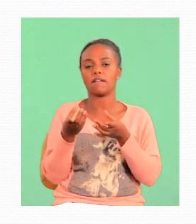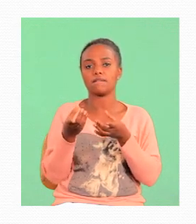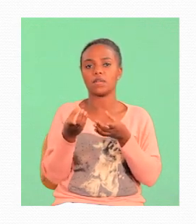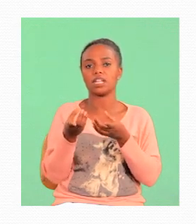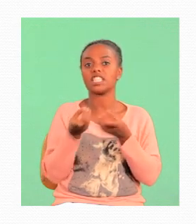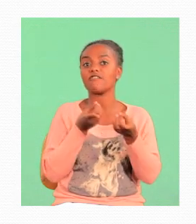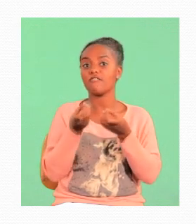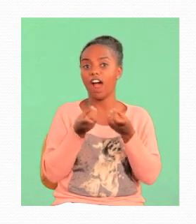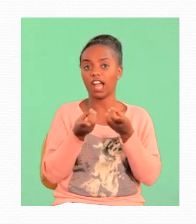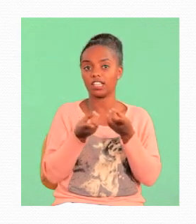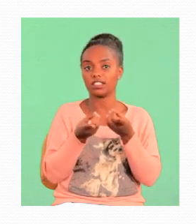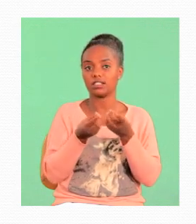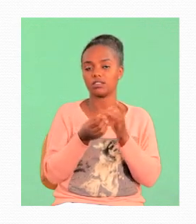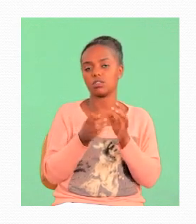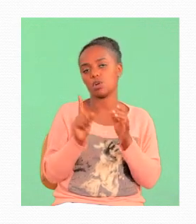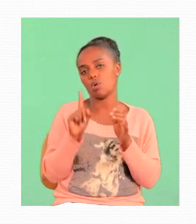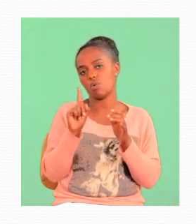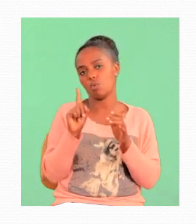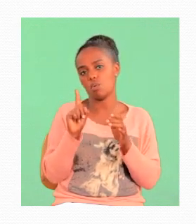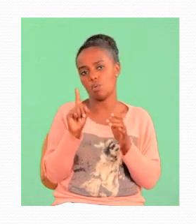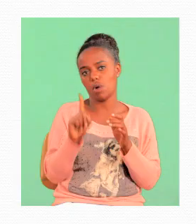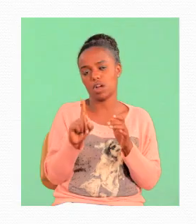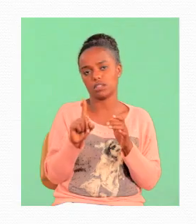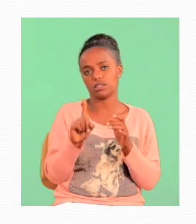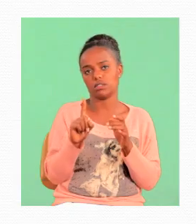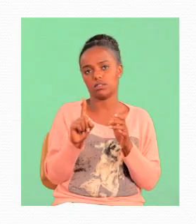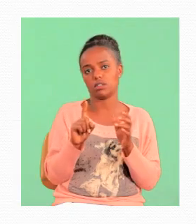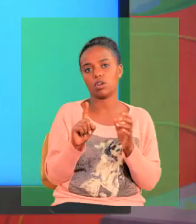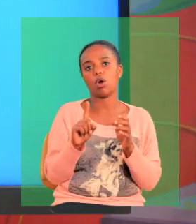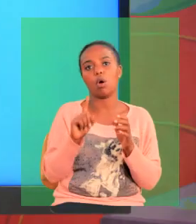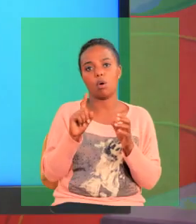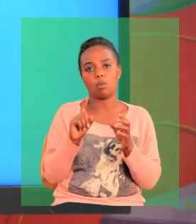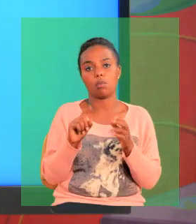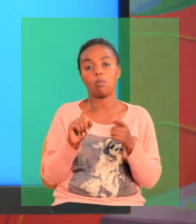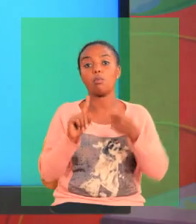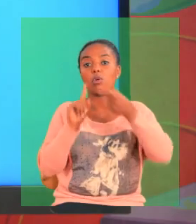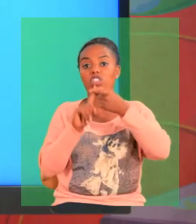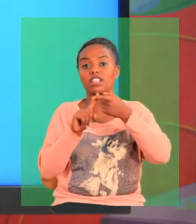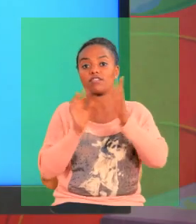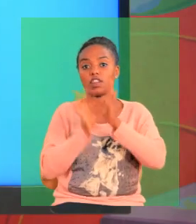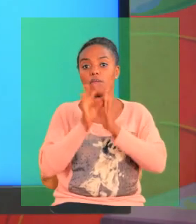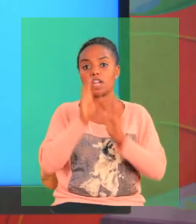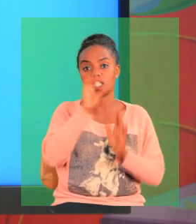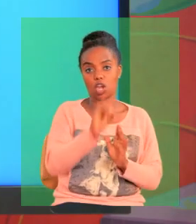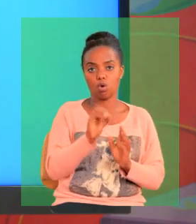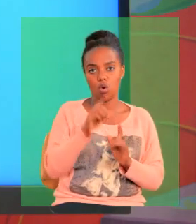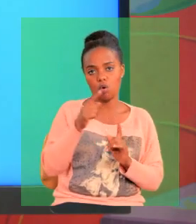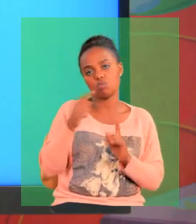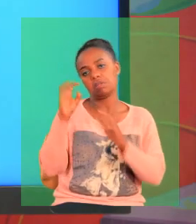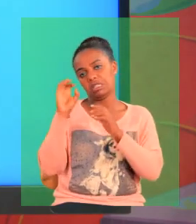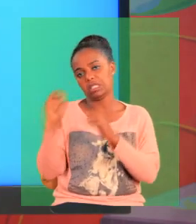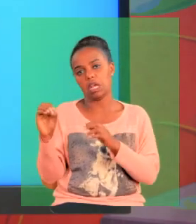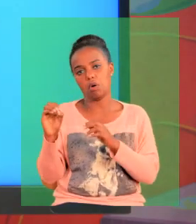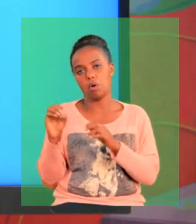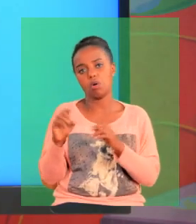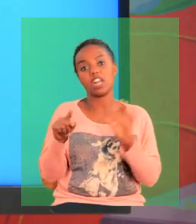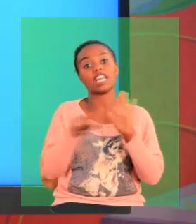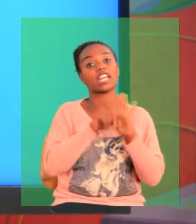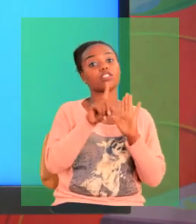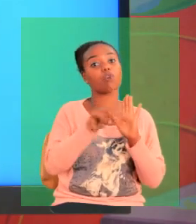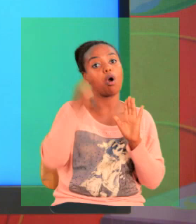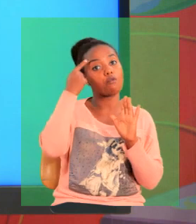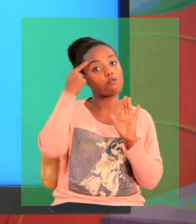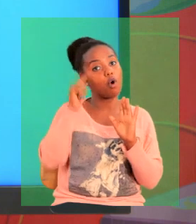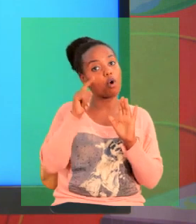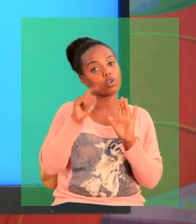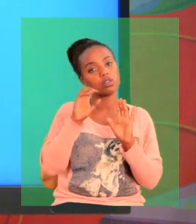is 1 for positive numbers, 0 for 0, and negative 1 for